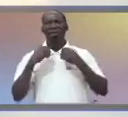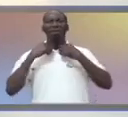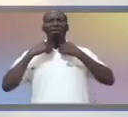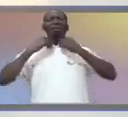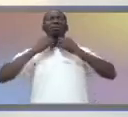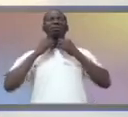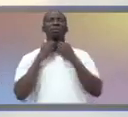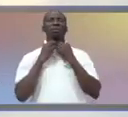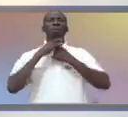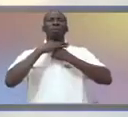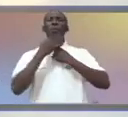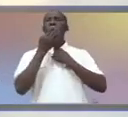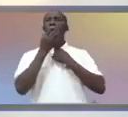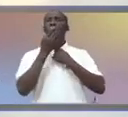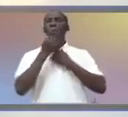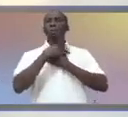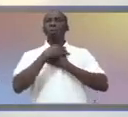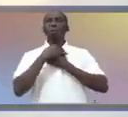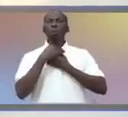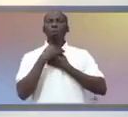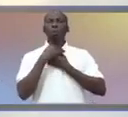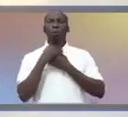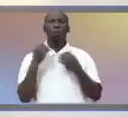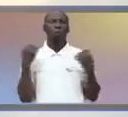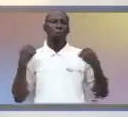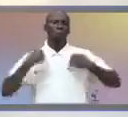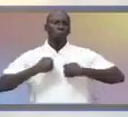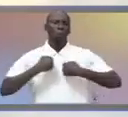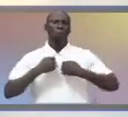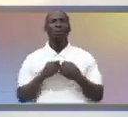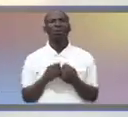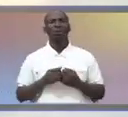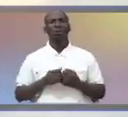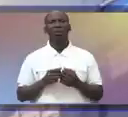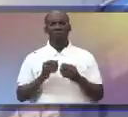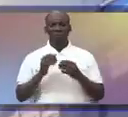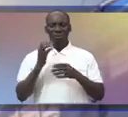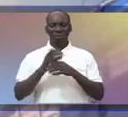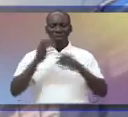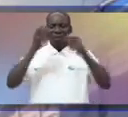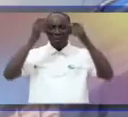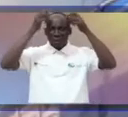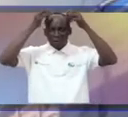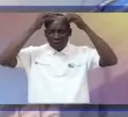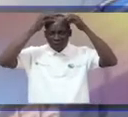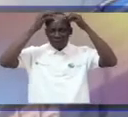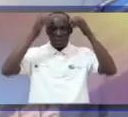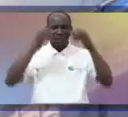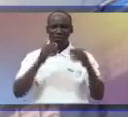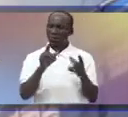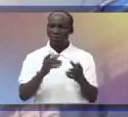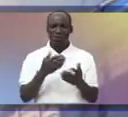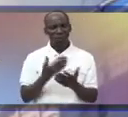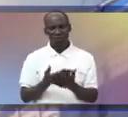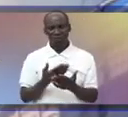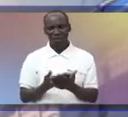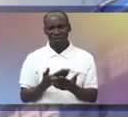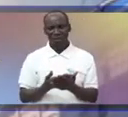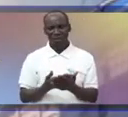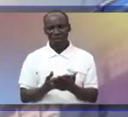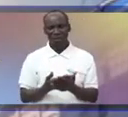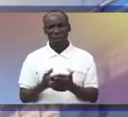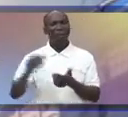suit papa mo she gown ah ya mo sha kura de cup tua mo tiri so ka ho no sey pa mo chaw we urade mu